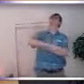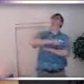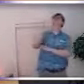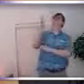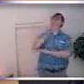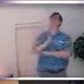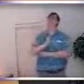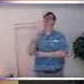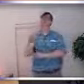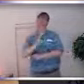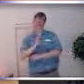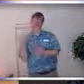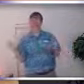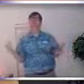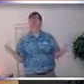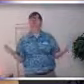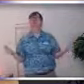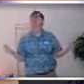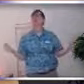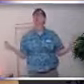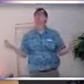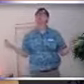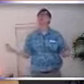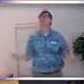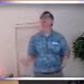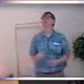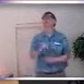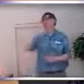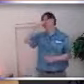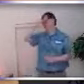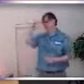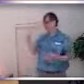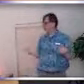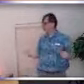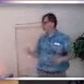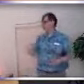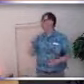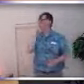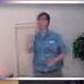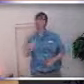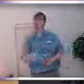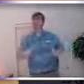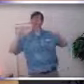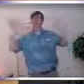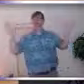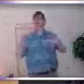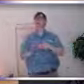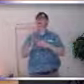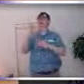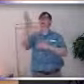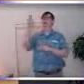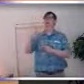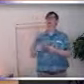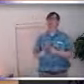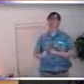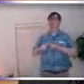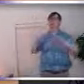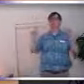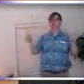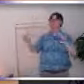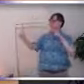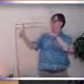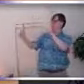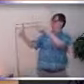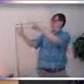can't wait to see what good is going to show up. Now, is that a different frequency? That